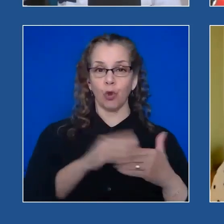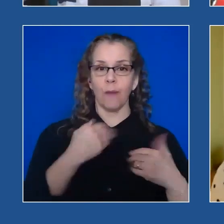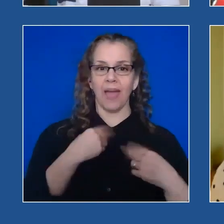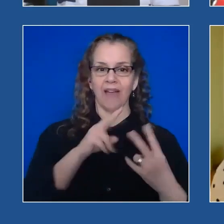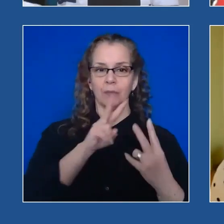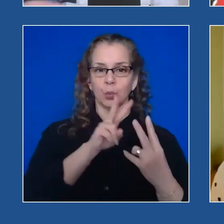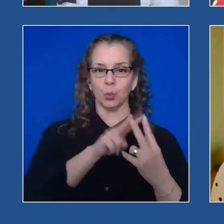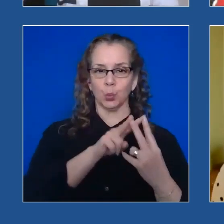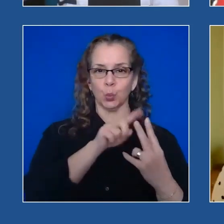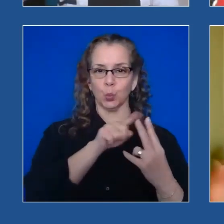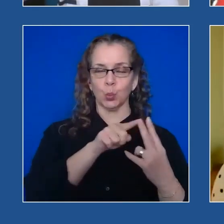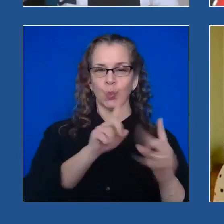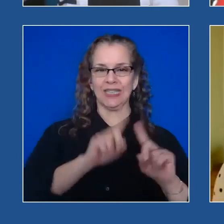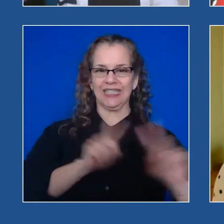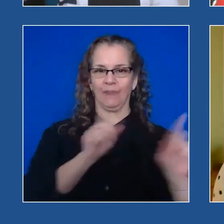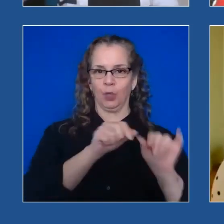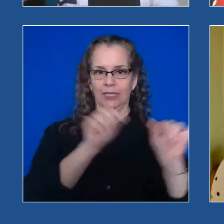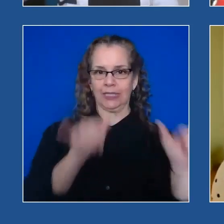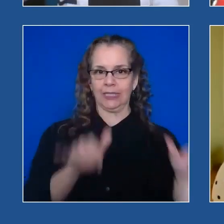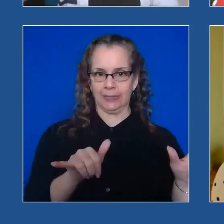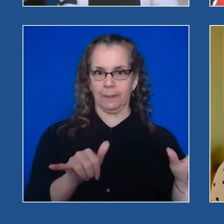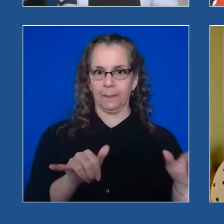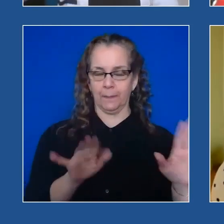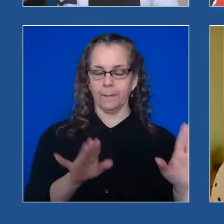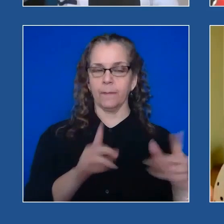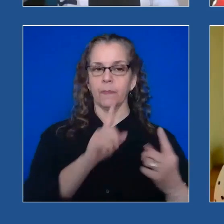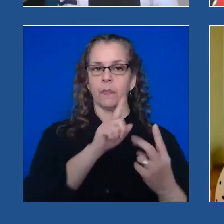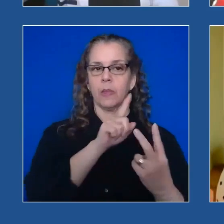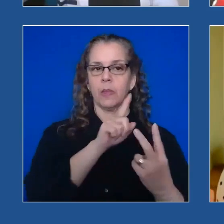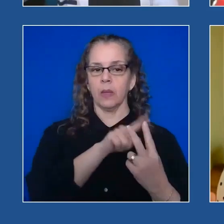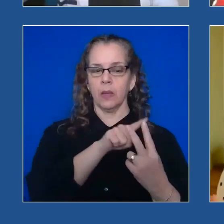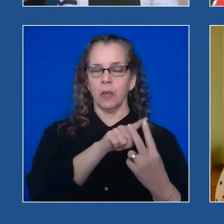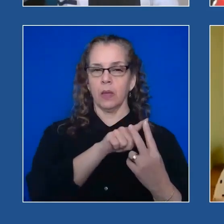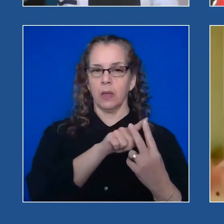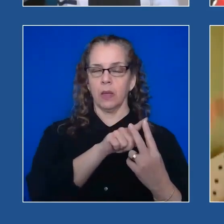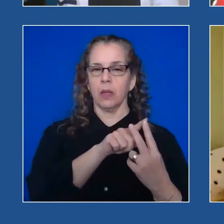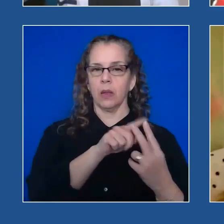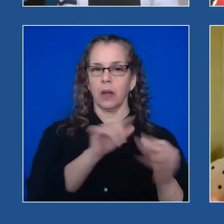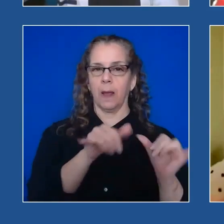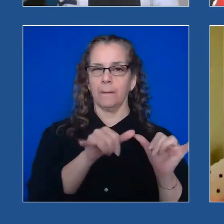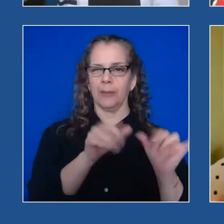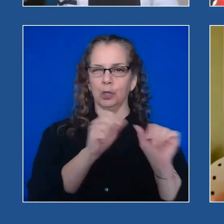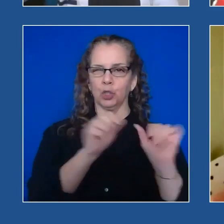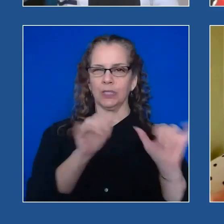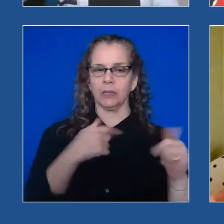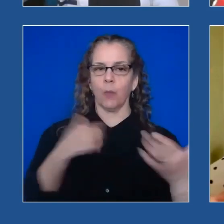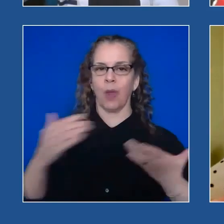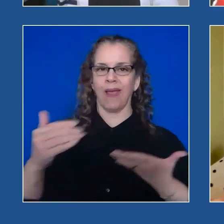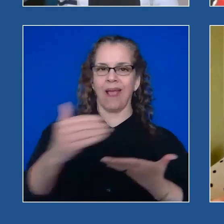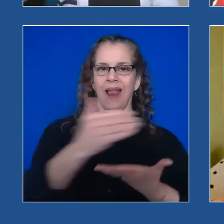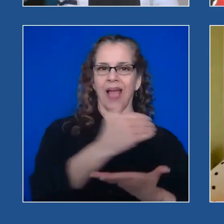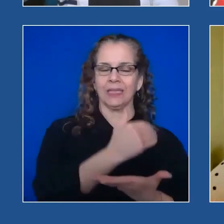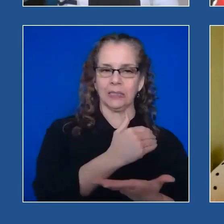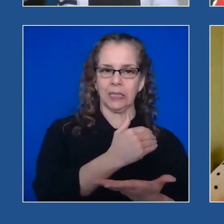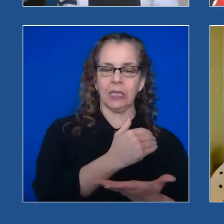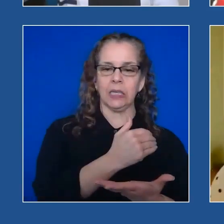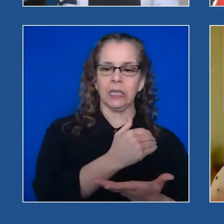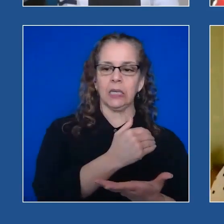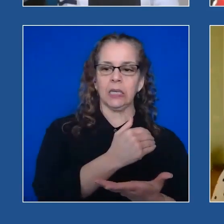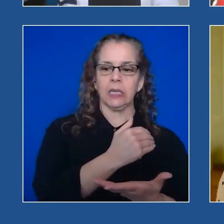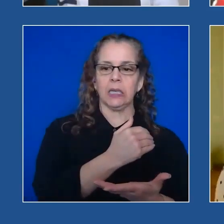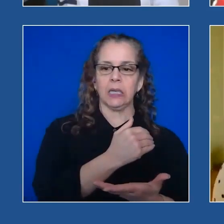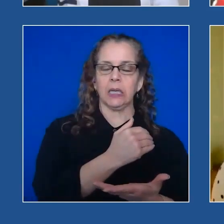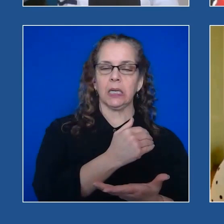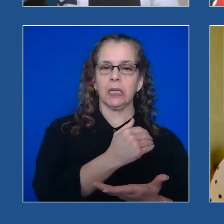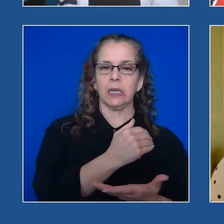systems of measurement. So we have a larger measurement system where we're collecting a longer battery of assessments at